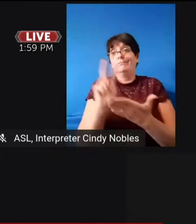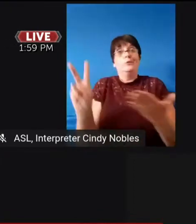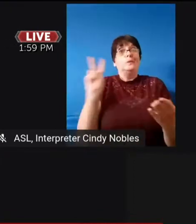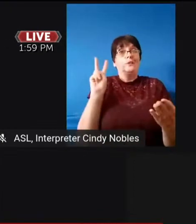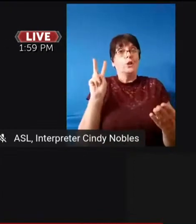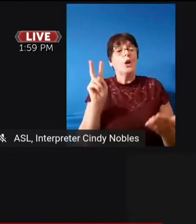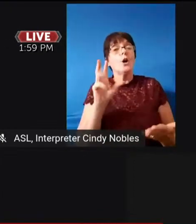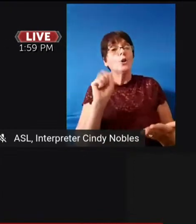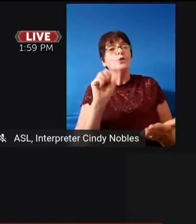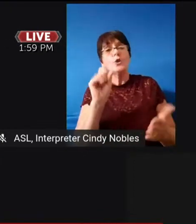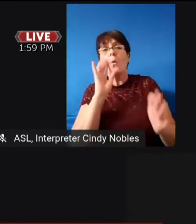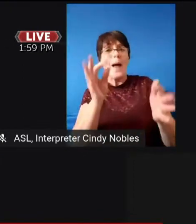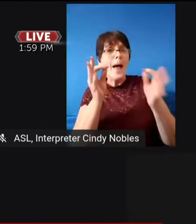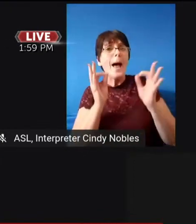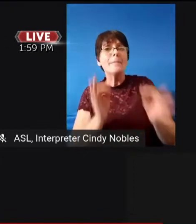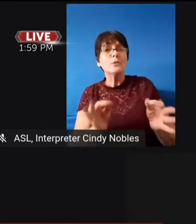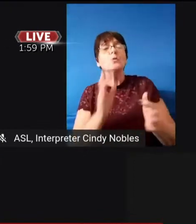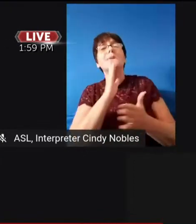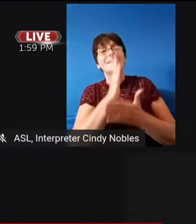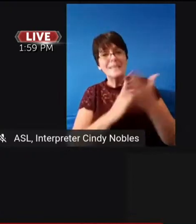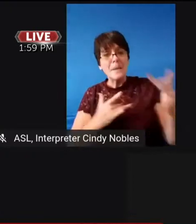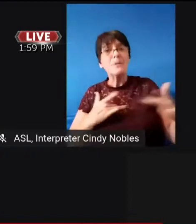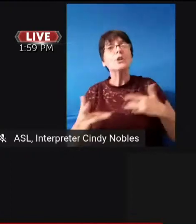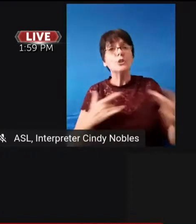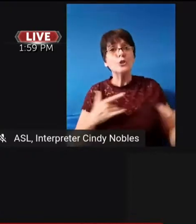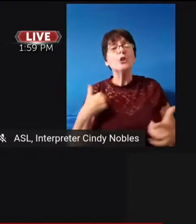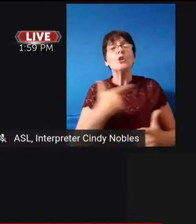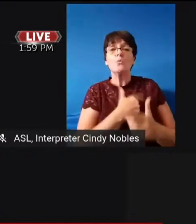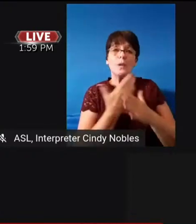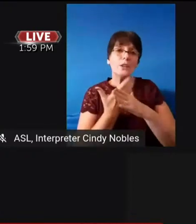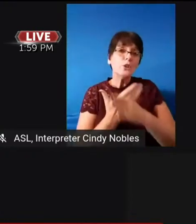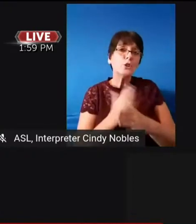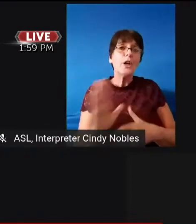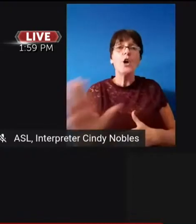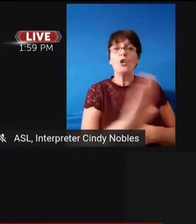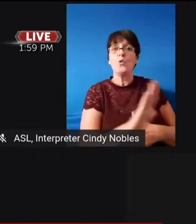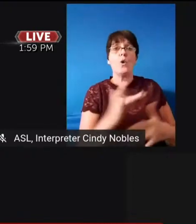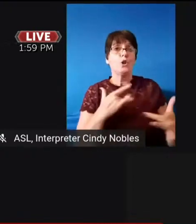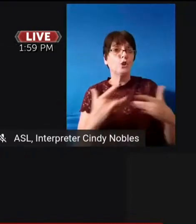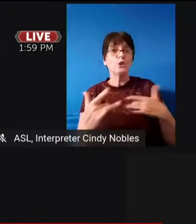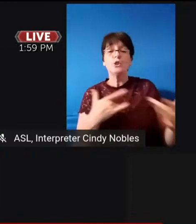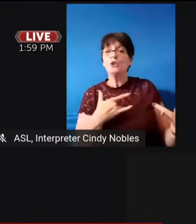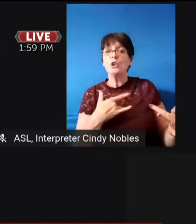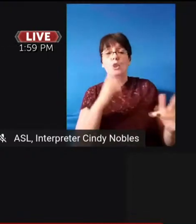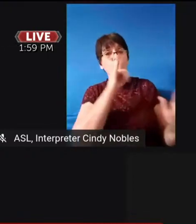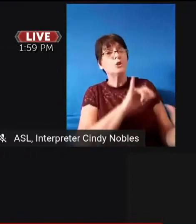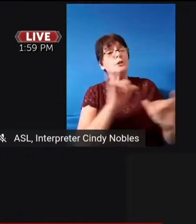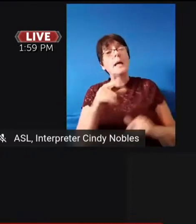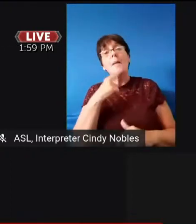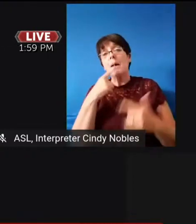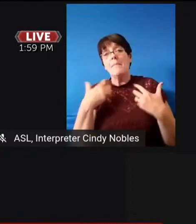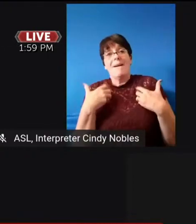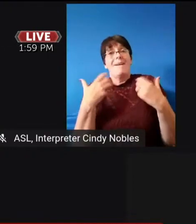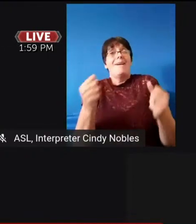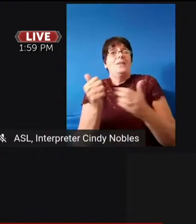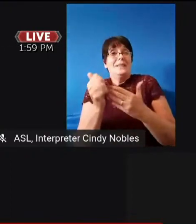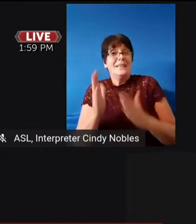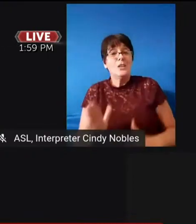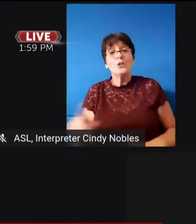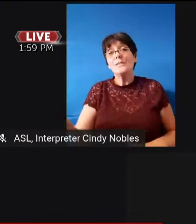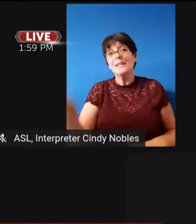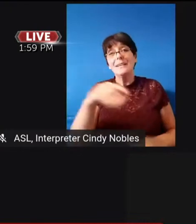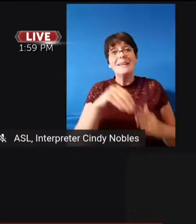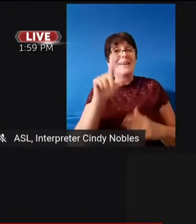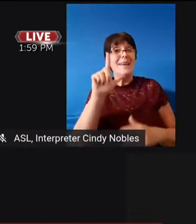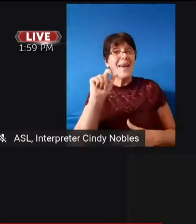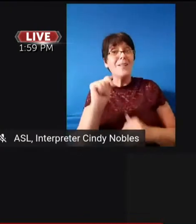So absolutely some concern. I think we share that concern, just like the public health leaders and health system leaders in Los